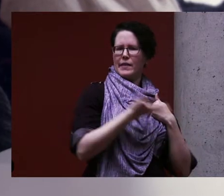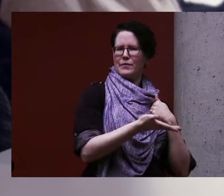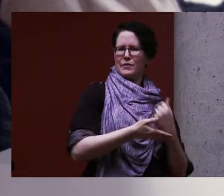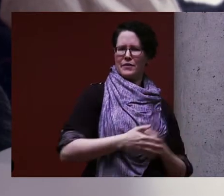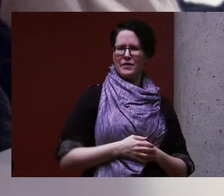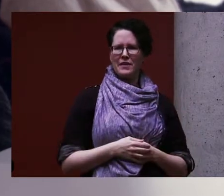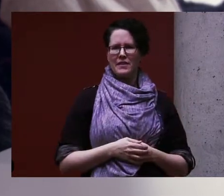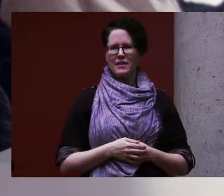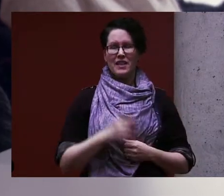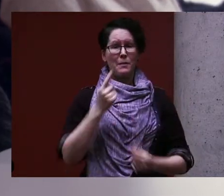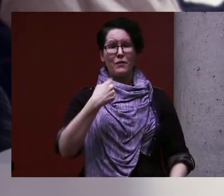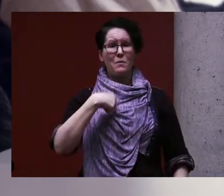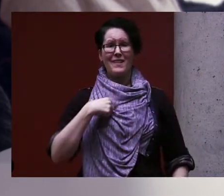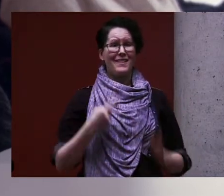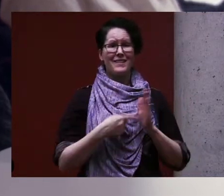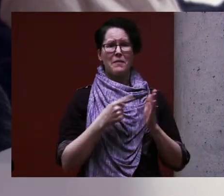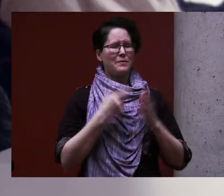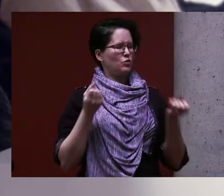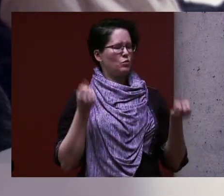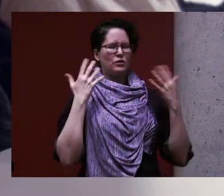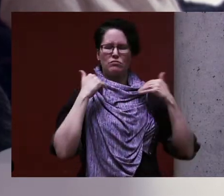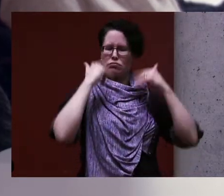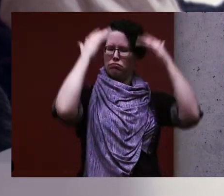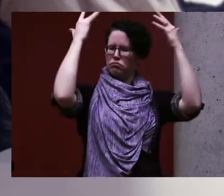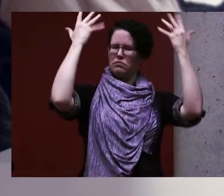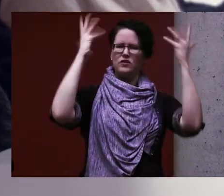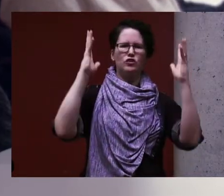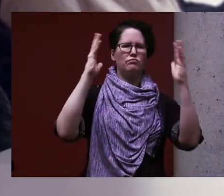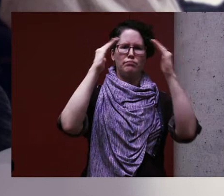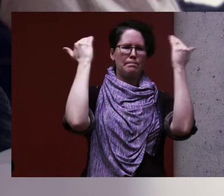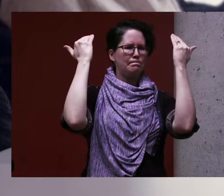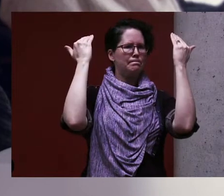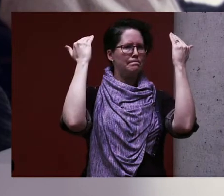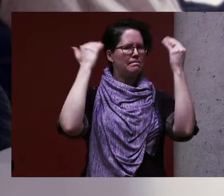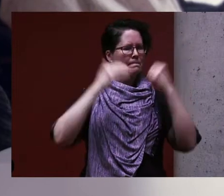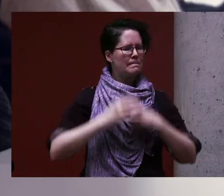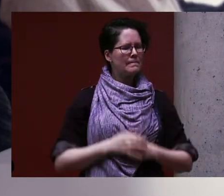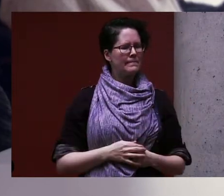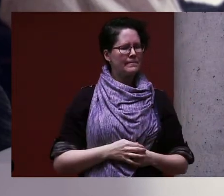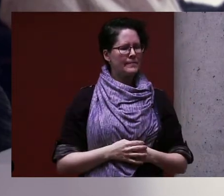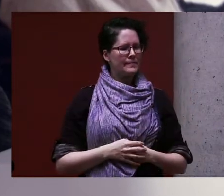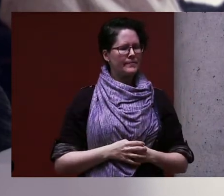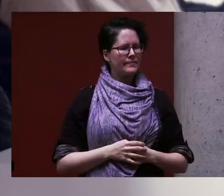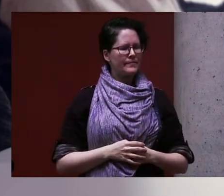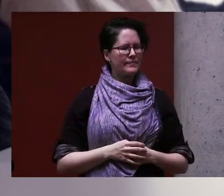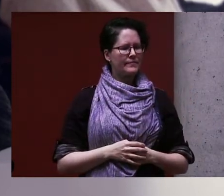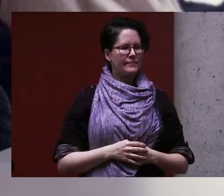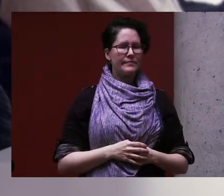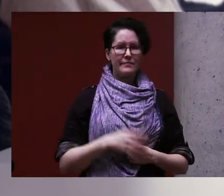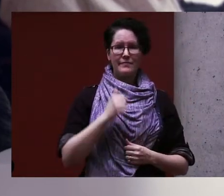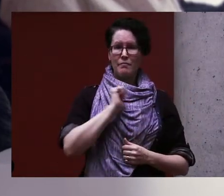days it's just too much to handle. In the end, I can say what I've learned